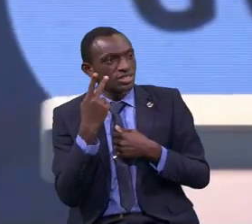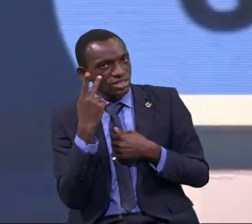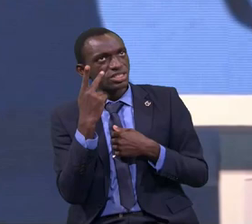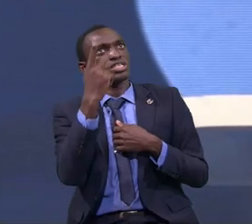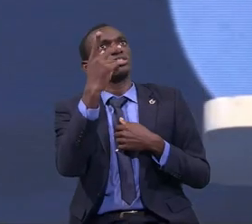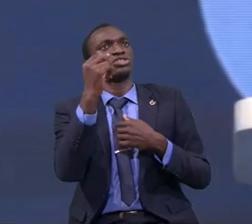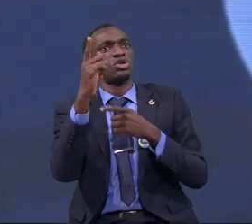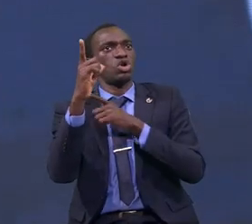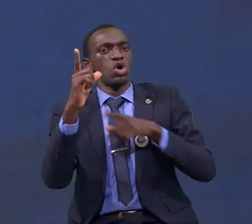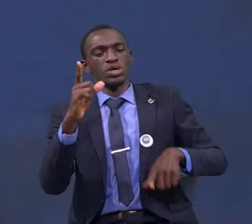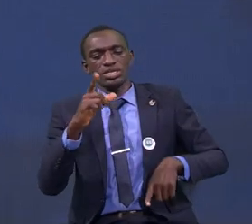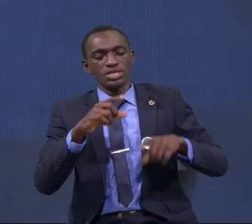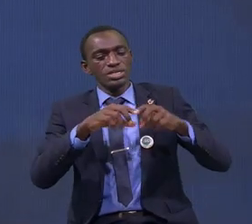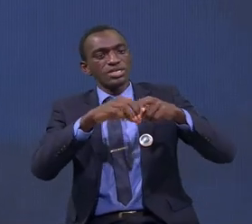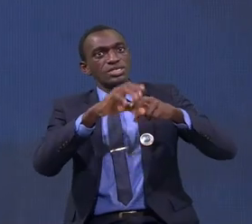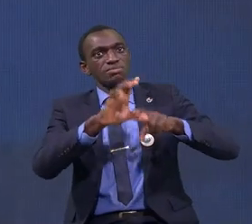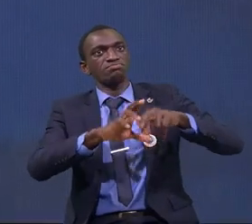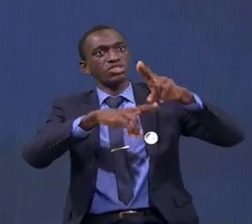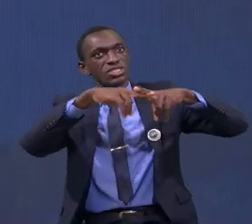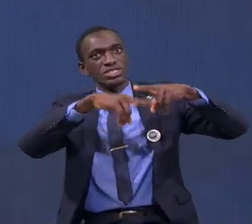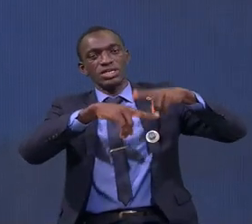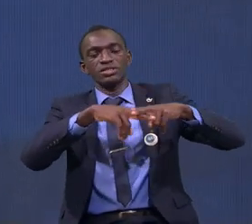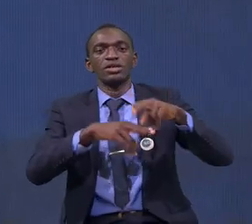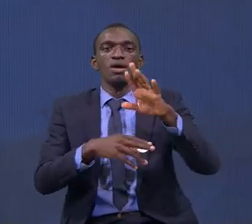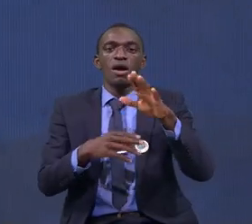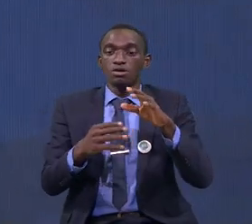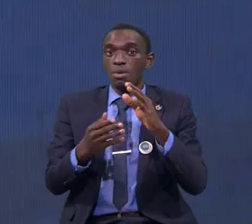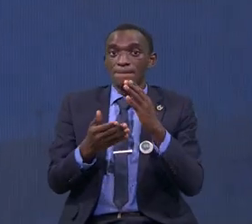It was a negative thing that happened in that nation.